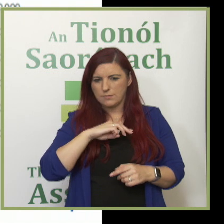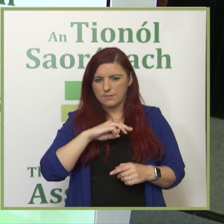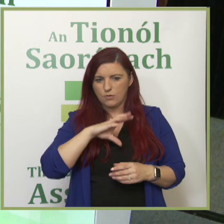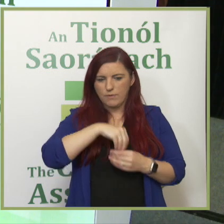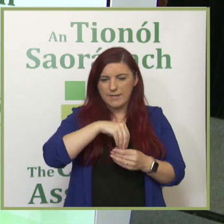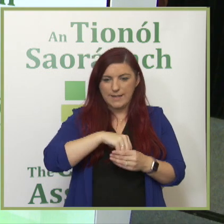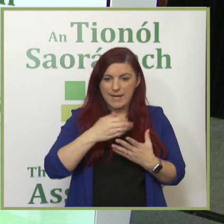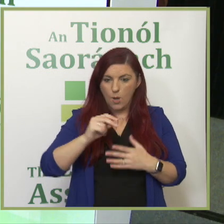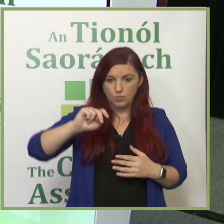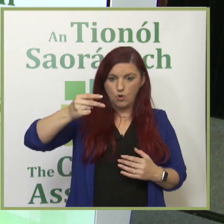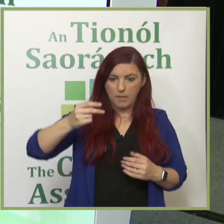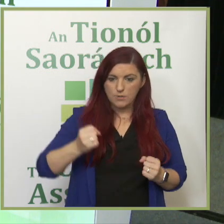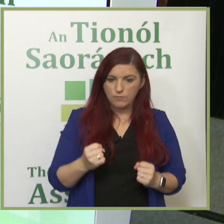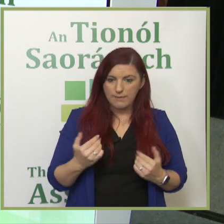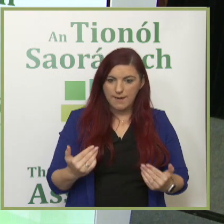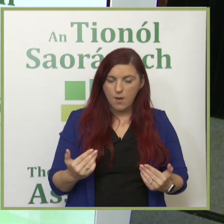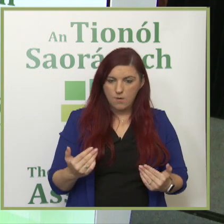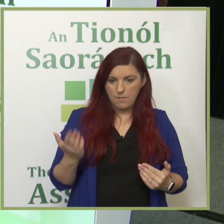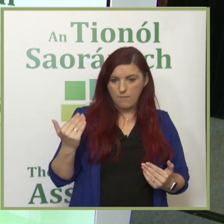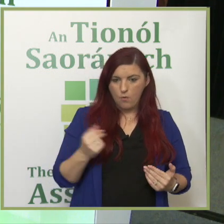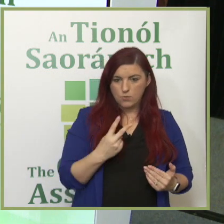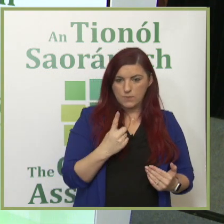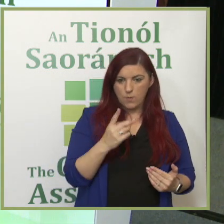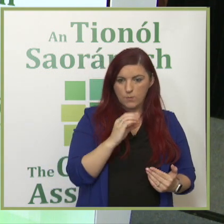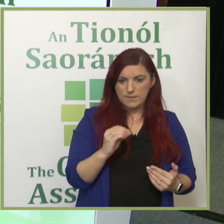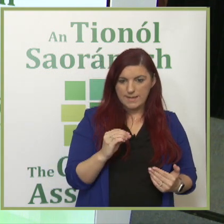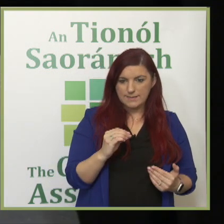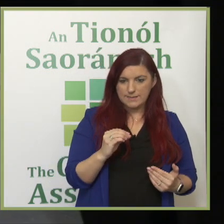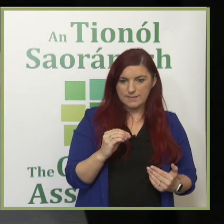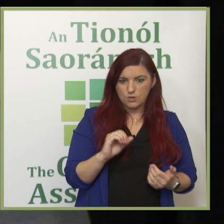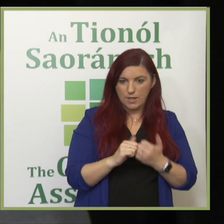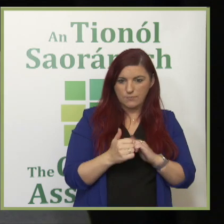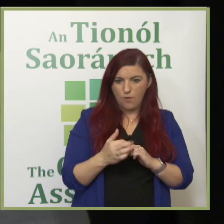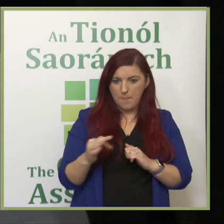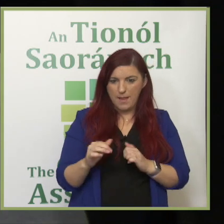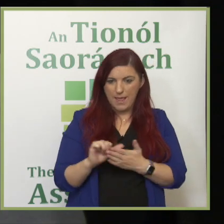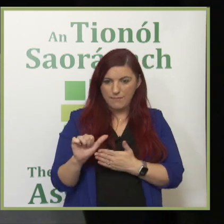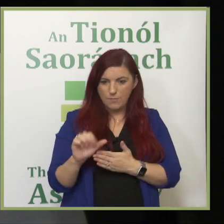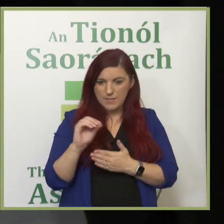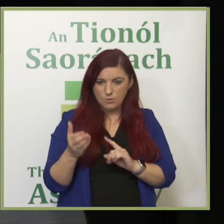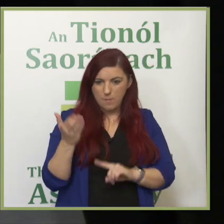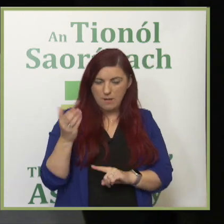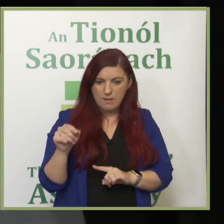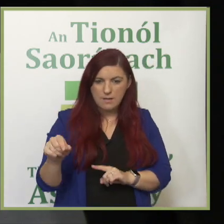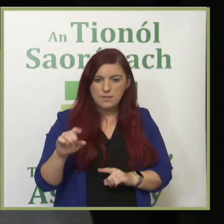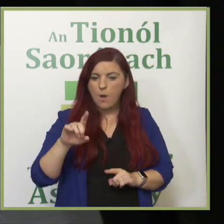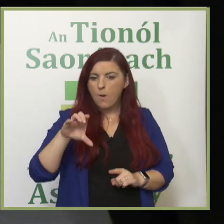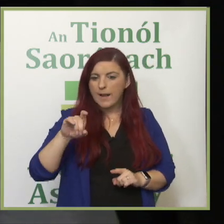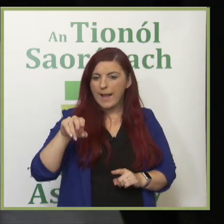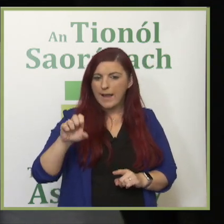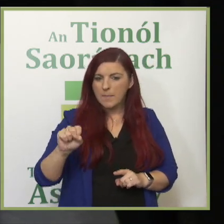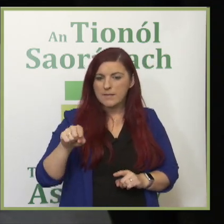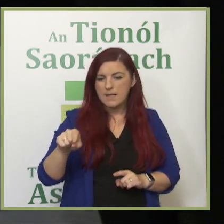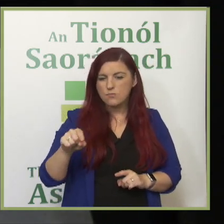of herbs, 21% versus 11%. And cannabis is responsible for about 80,000